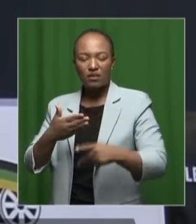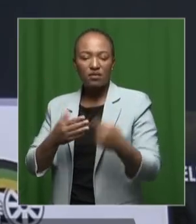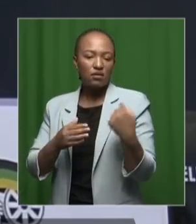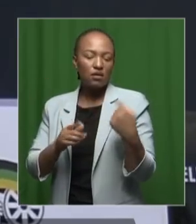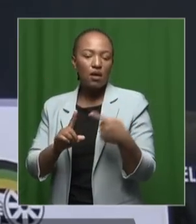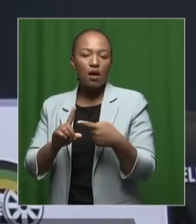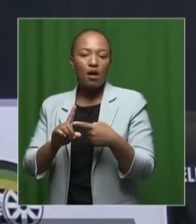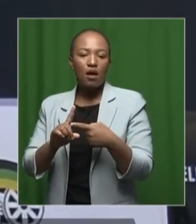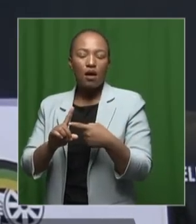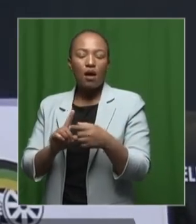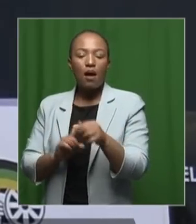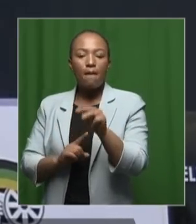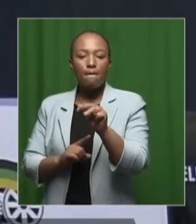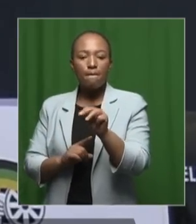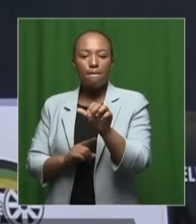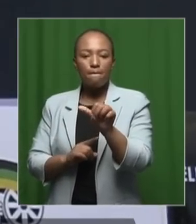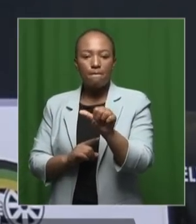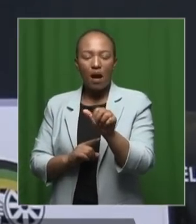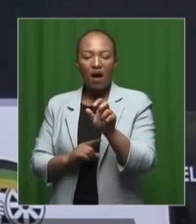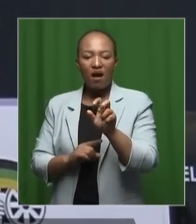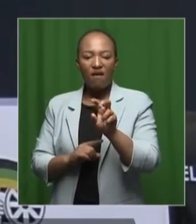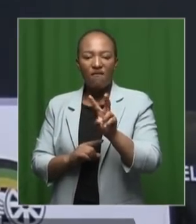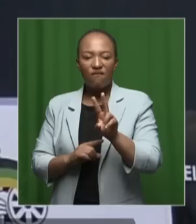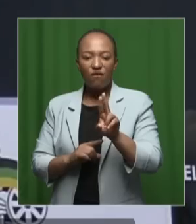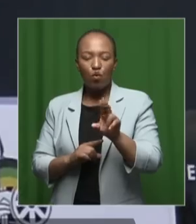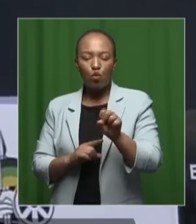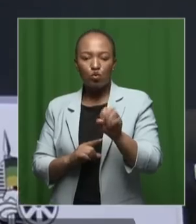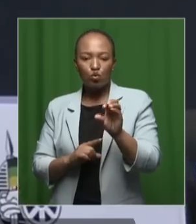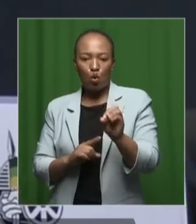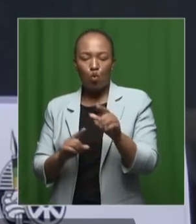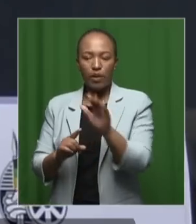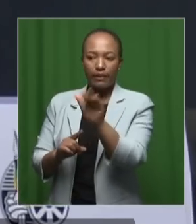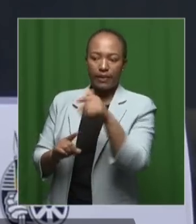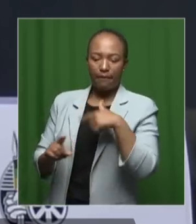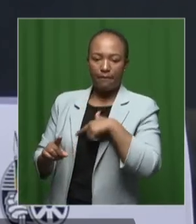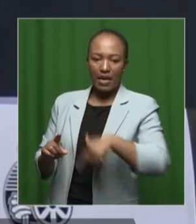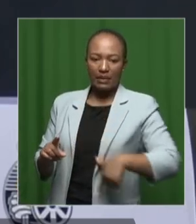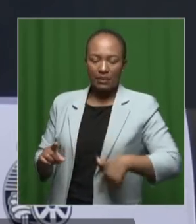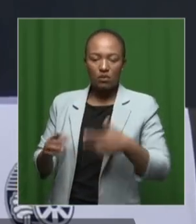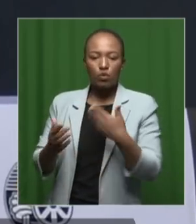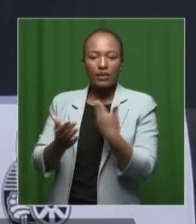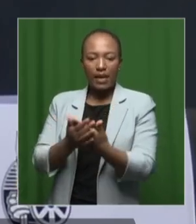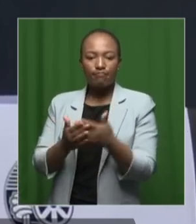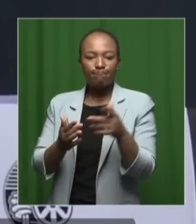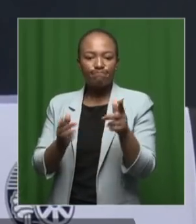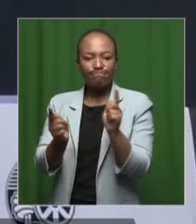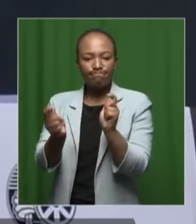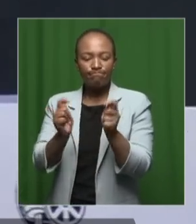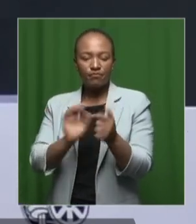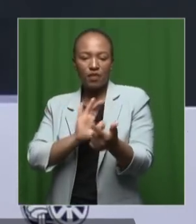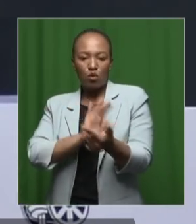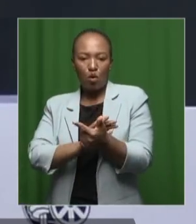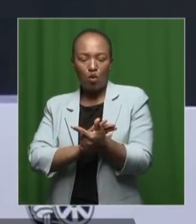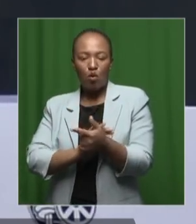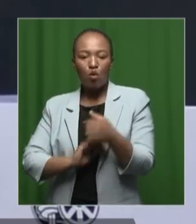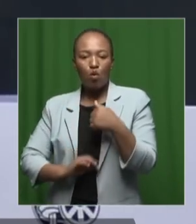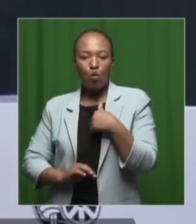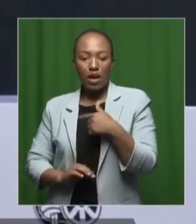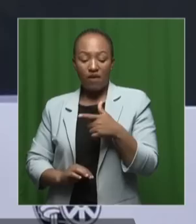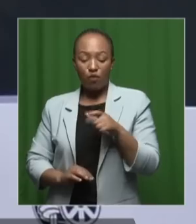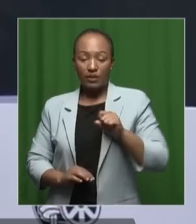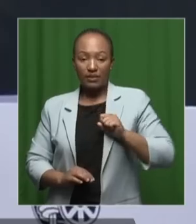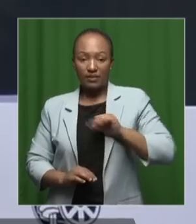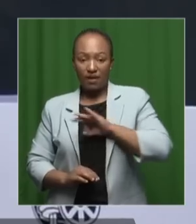by the president to review our visas, he talks about this issue of capacity at both the personnel and technology